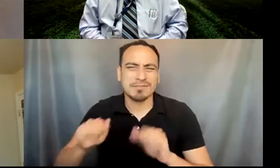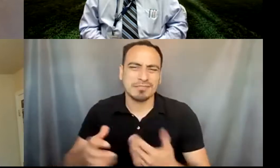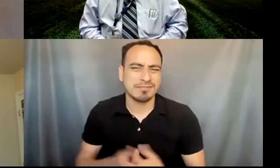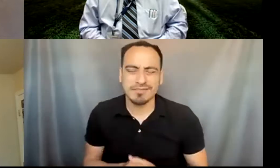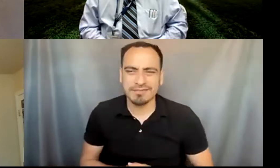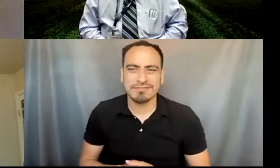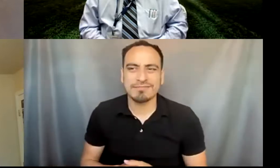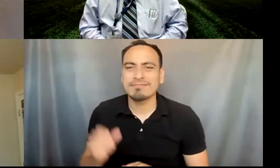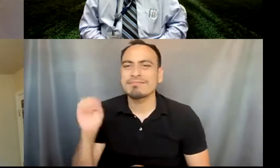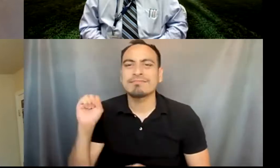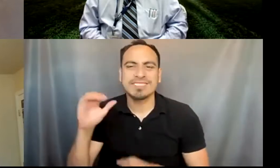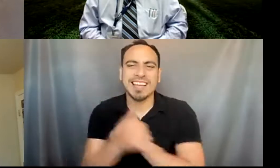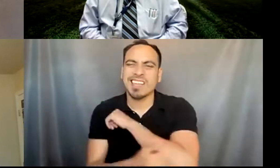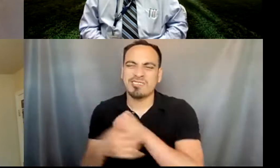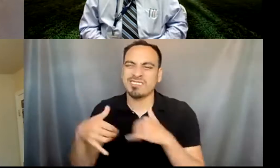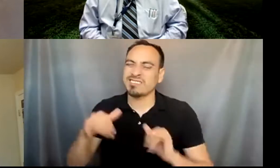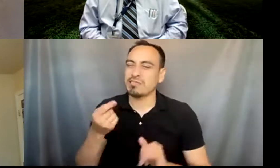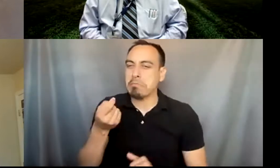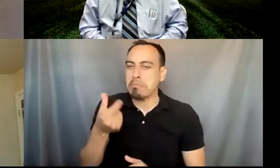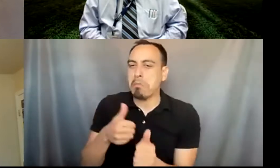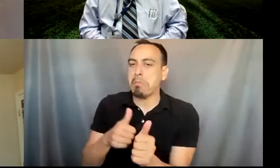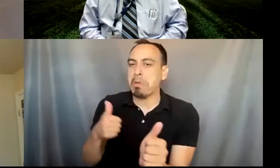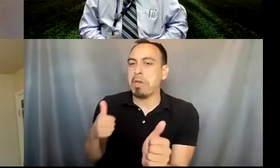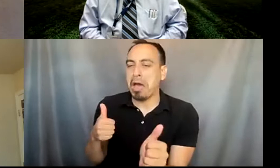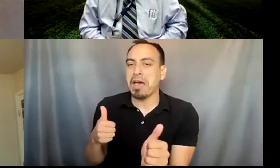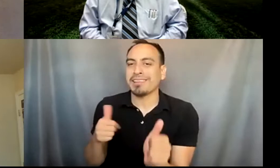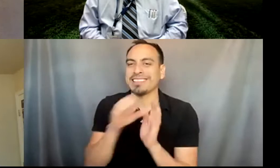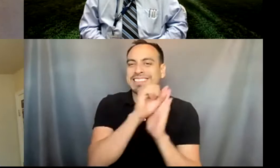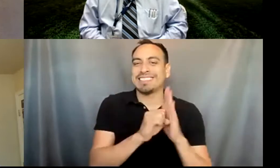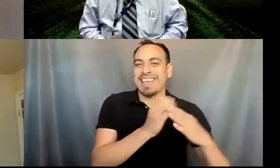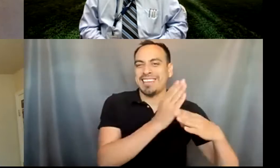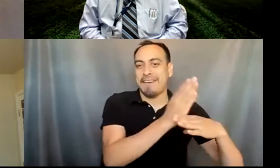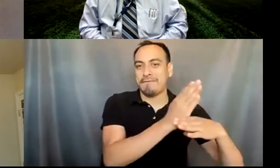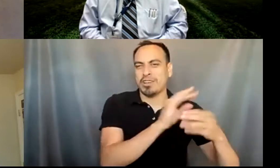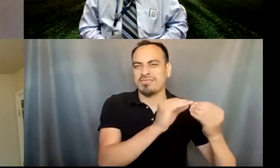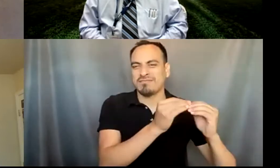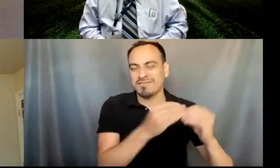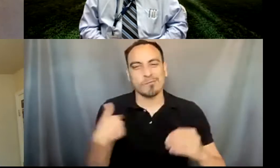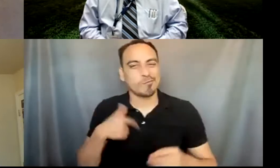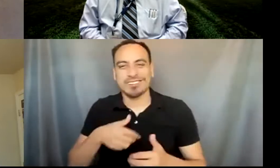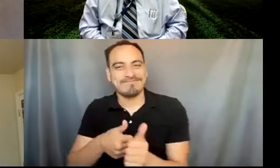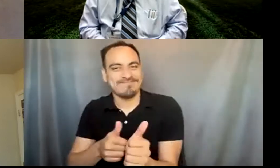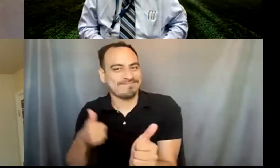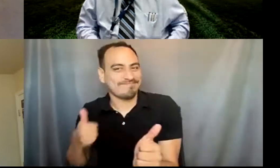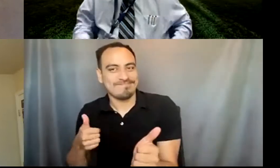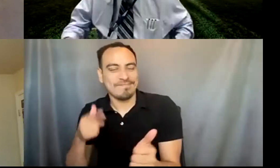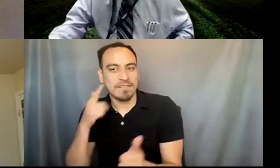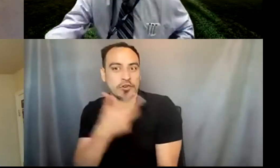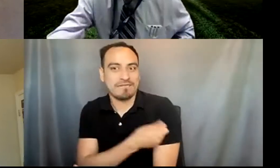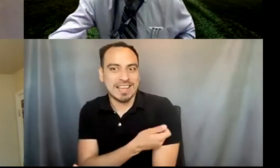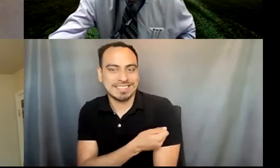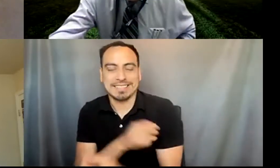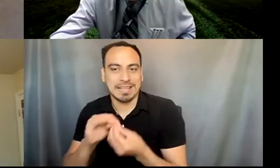little bit behind the state average in terms of number of doses. So we're working hard